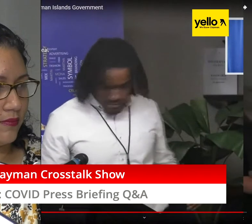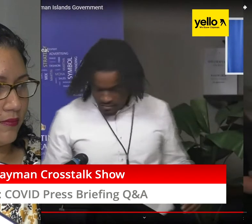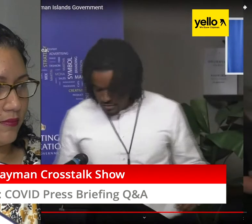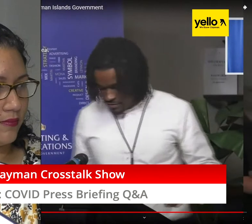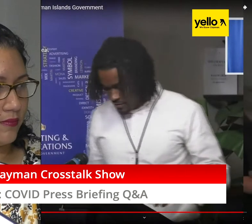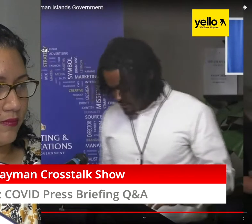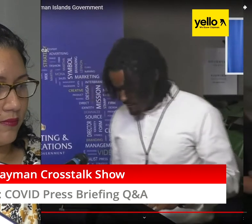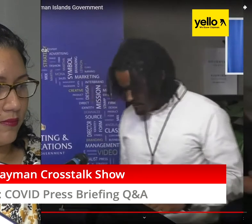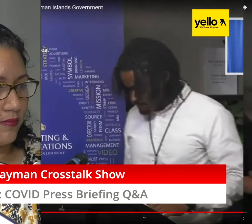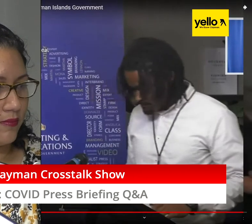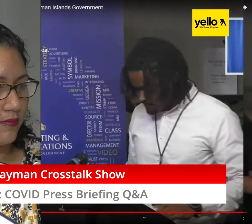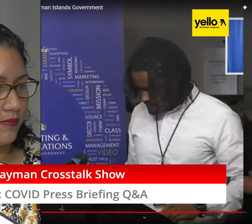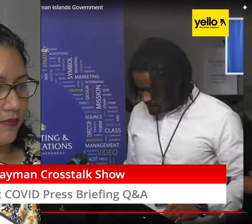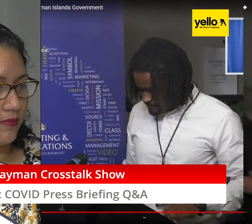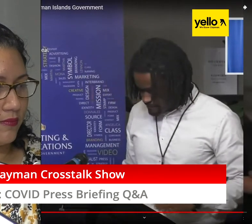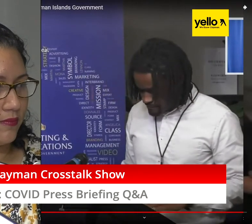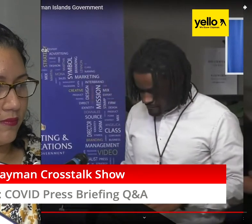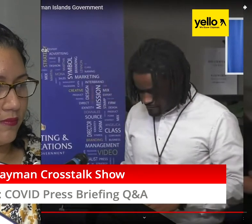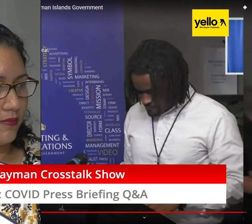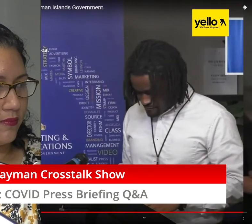well.